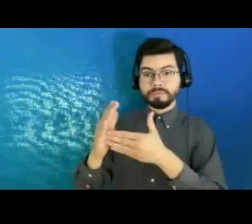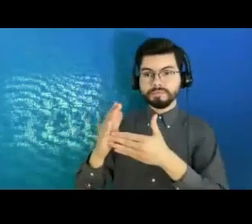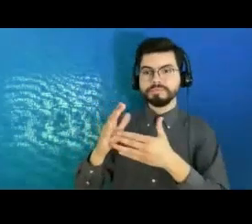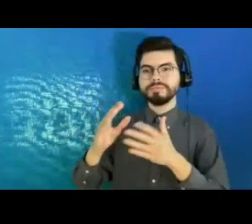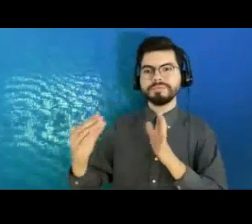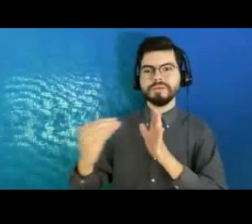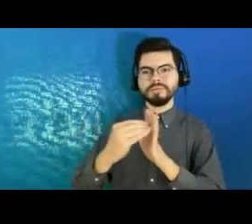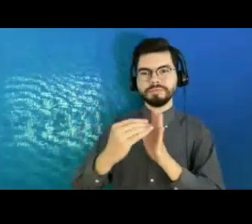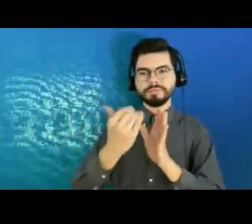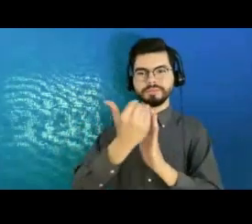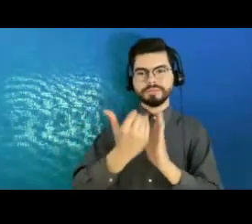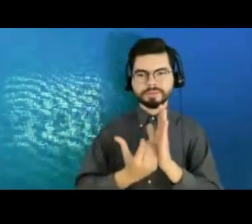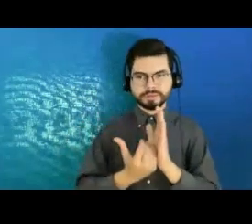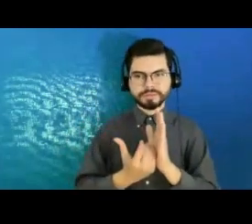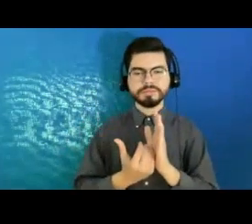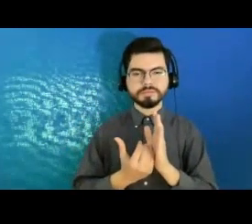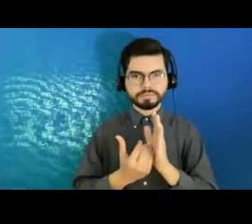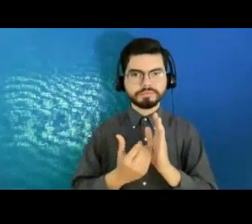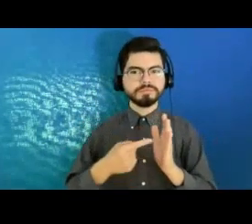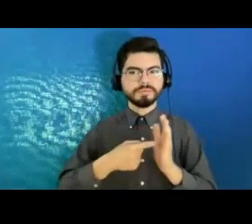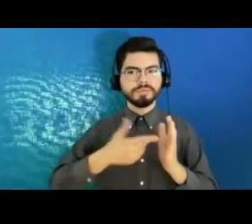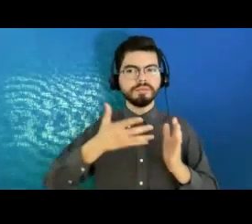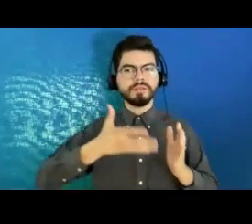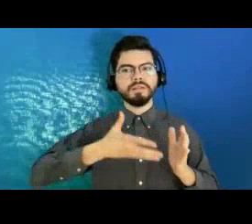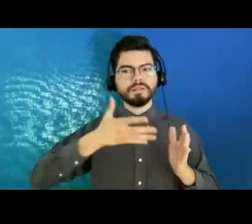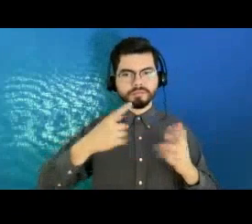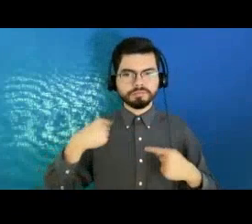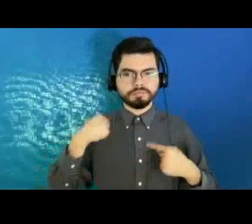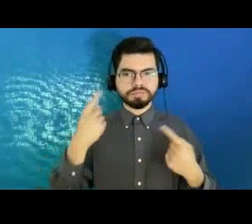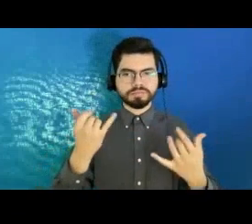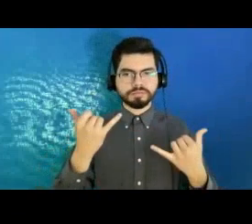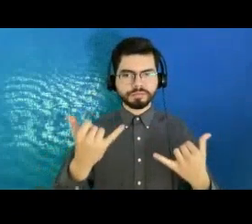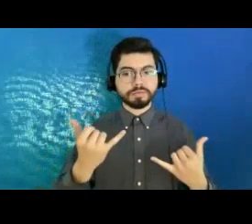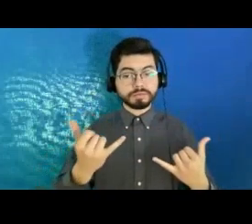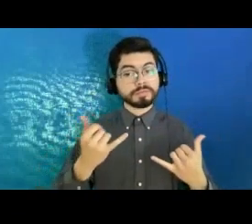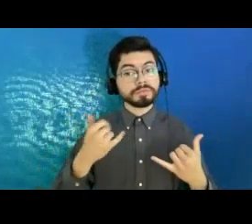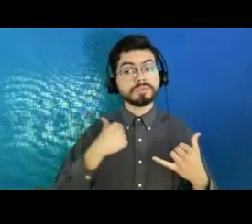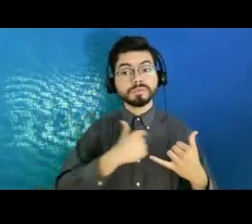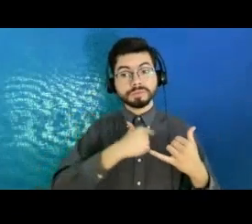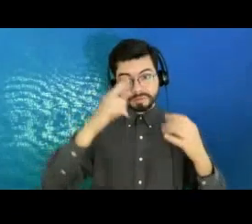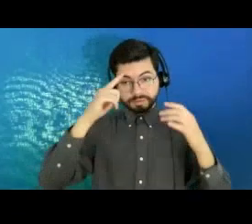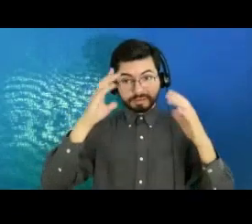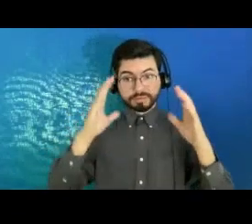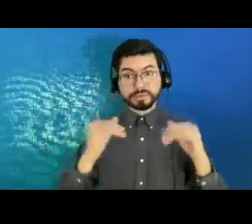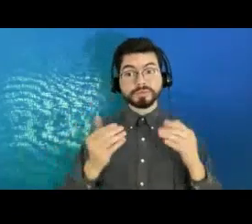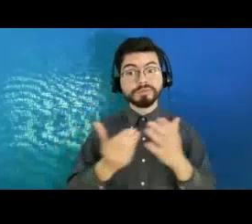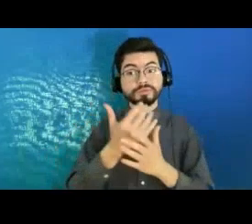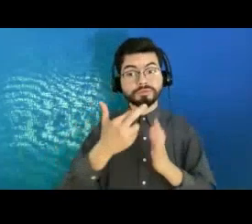they reside today. But we expect a new rule to come out delisting the bears